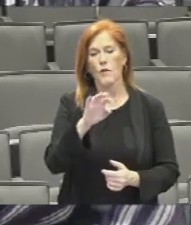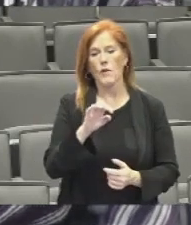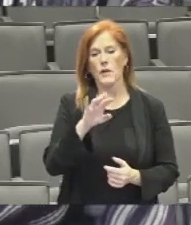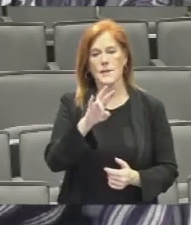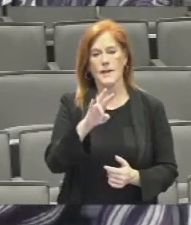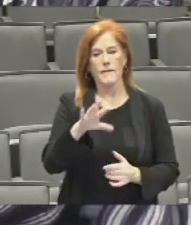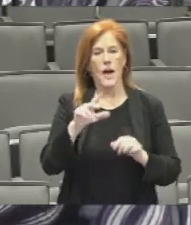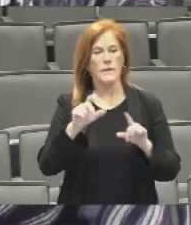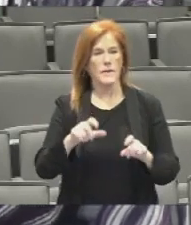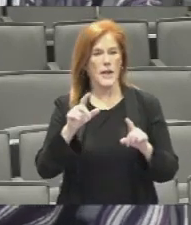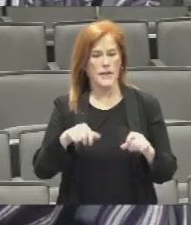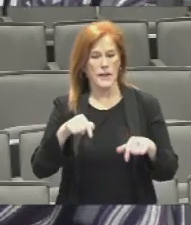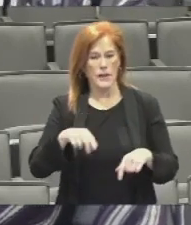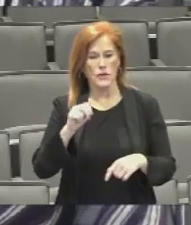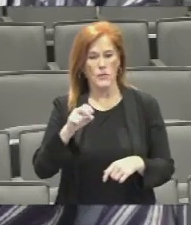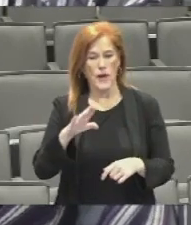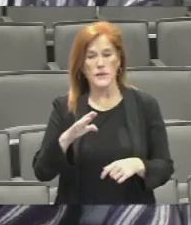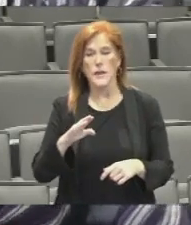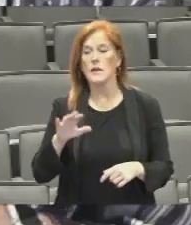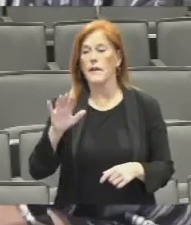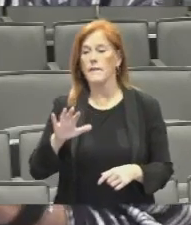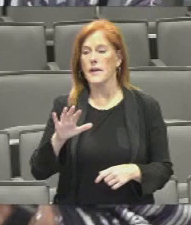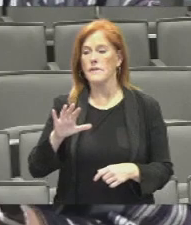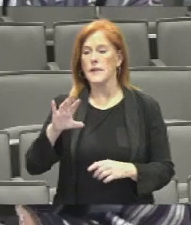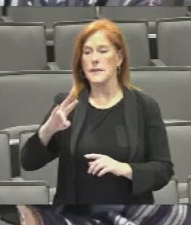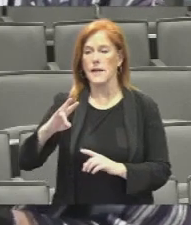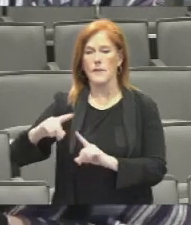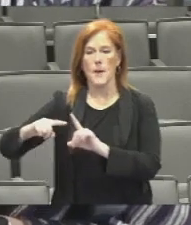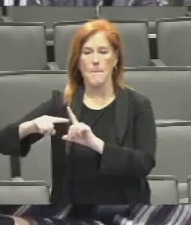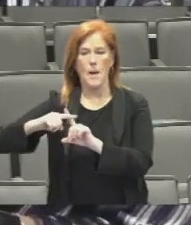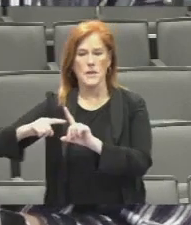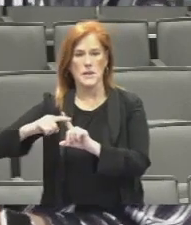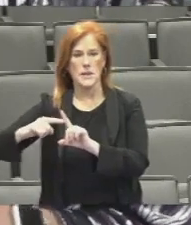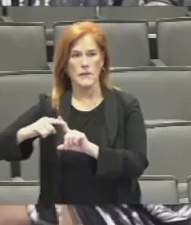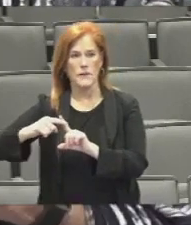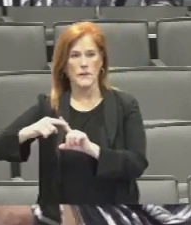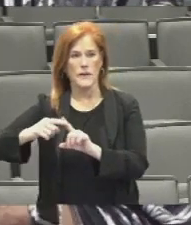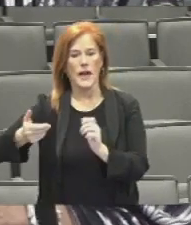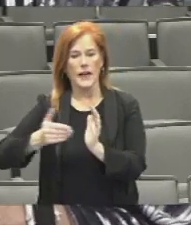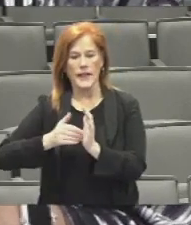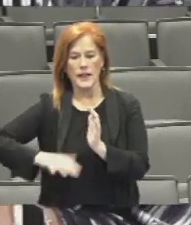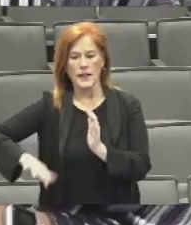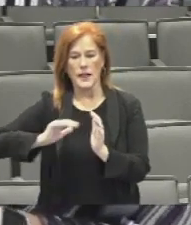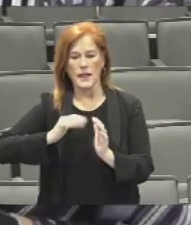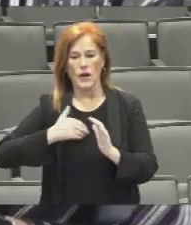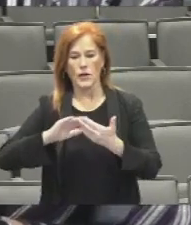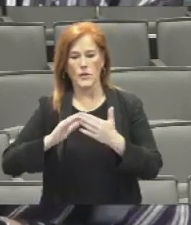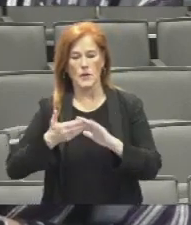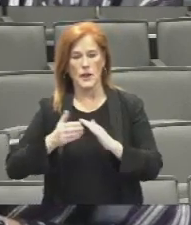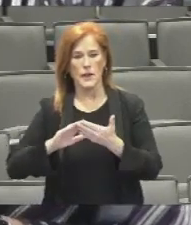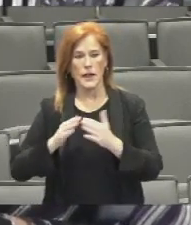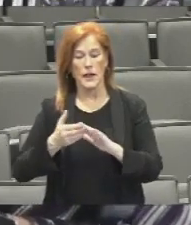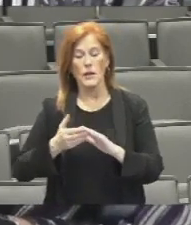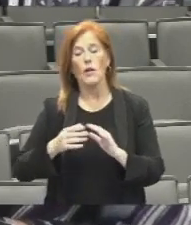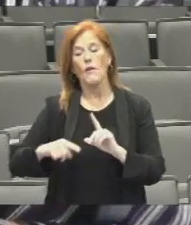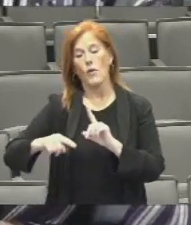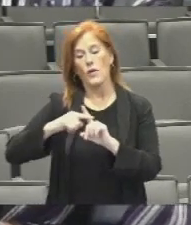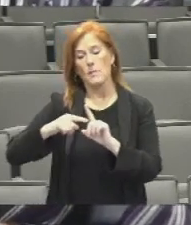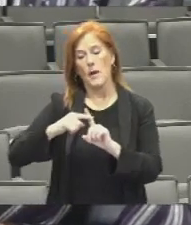2,475 tests, and they have had 57 positives in our community for a positivity rate